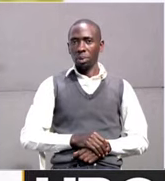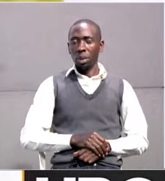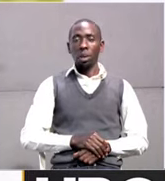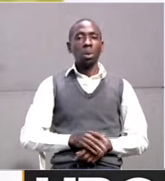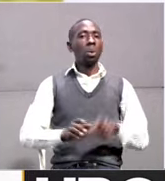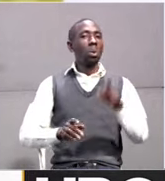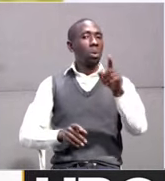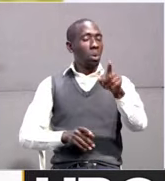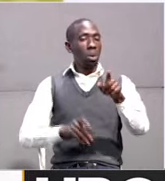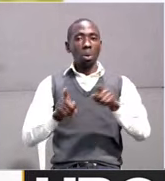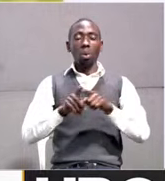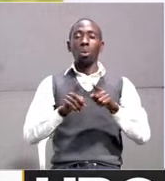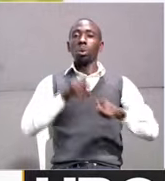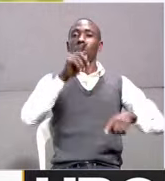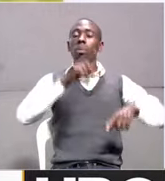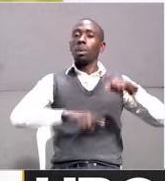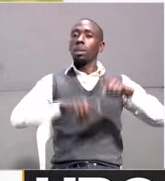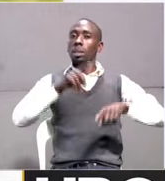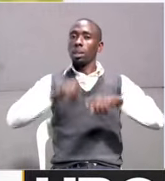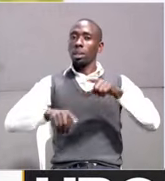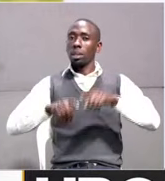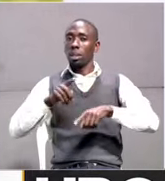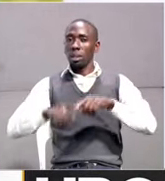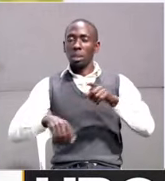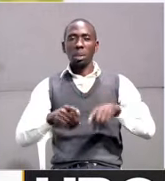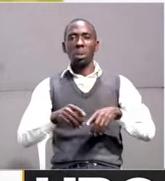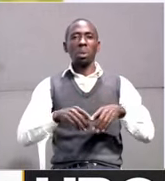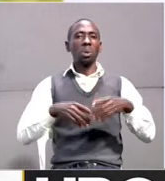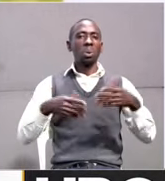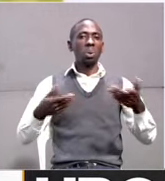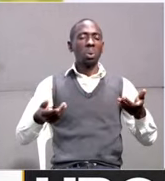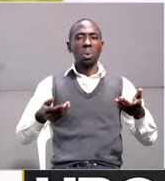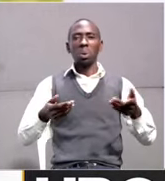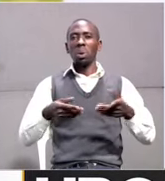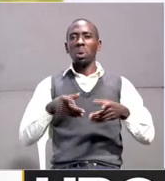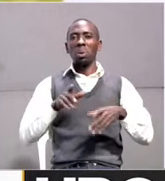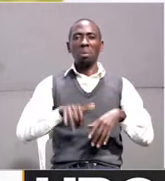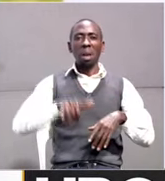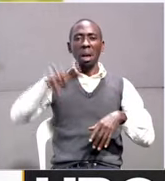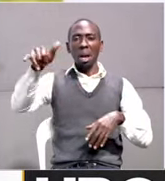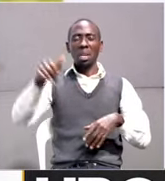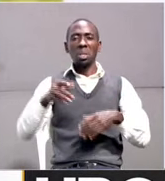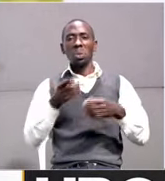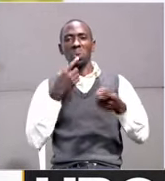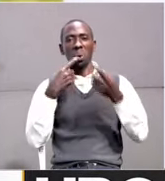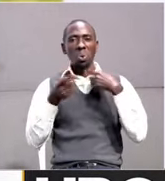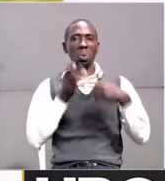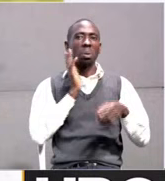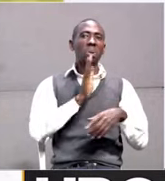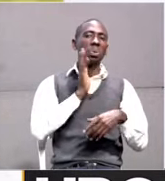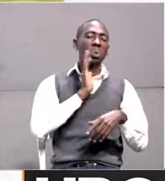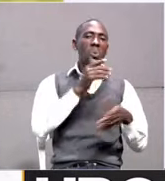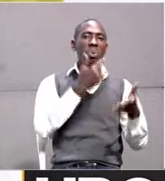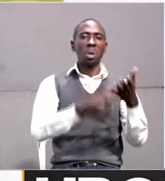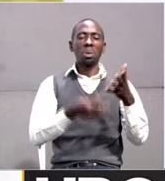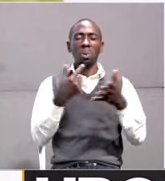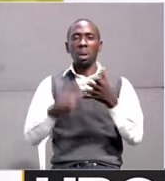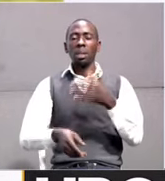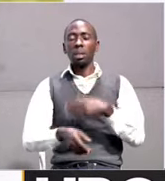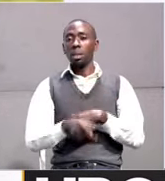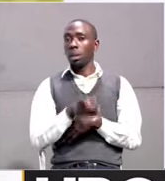Then the politics of going outside to talk to foreigners, to what, is